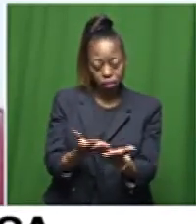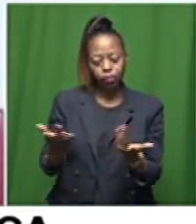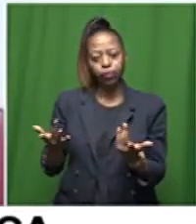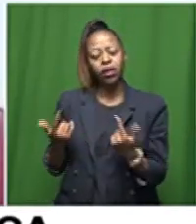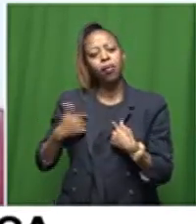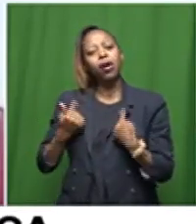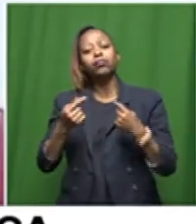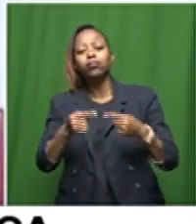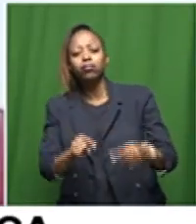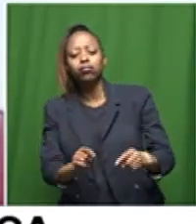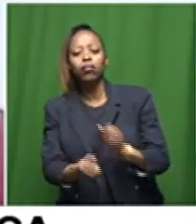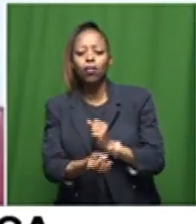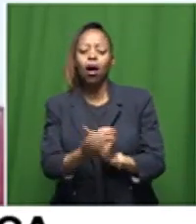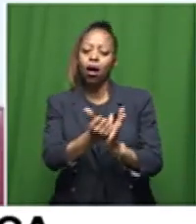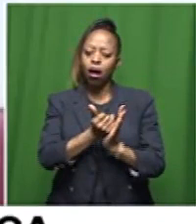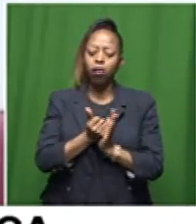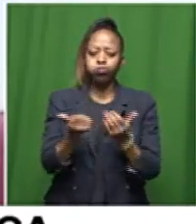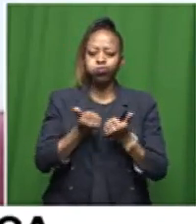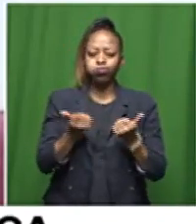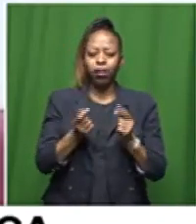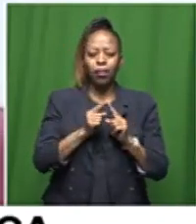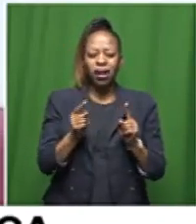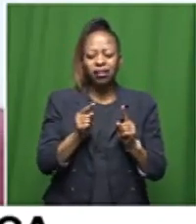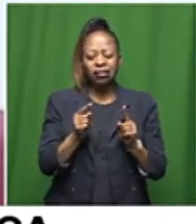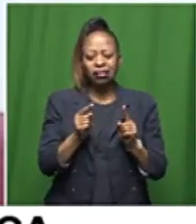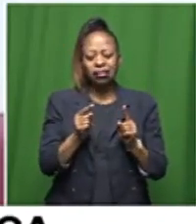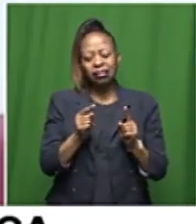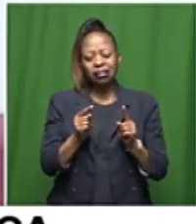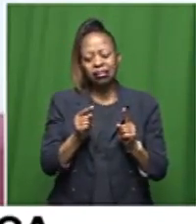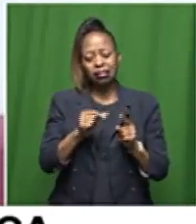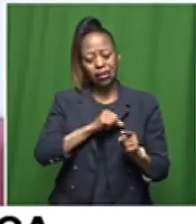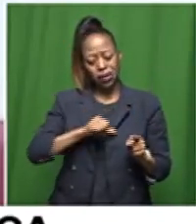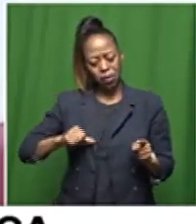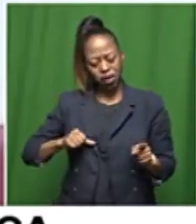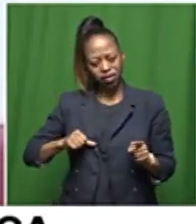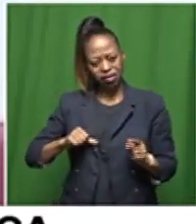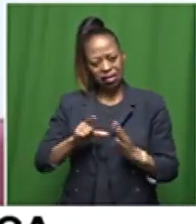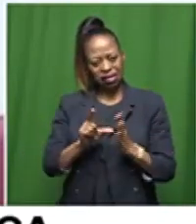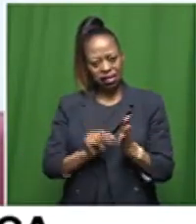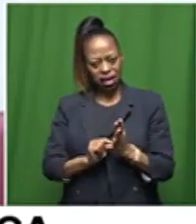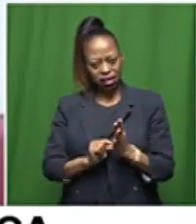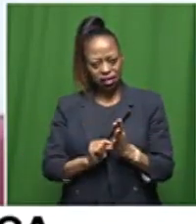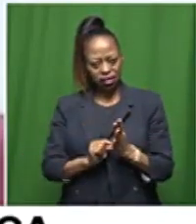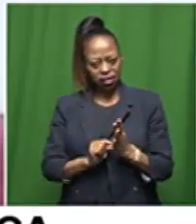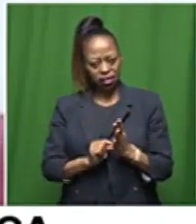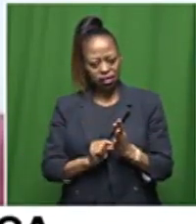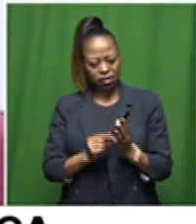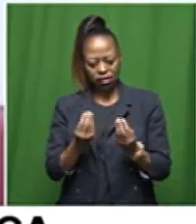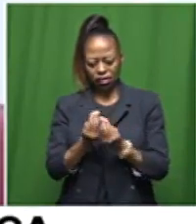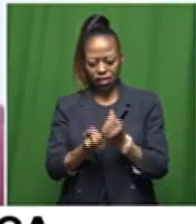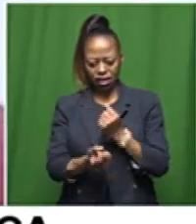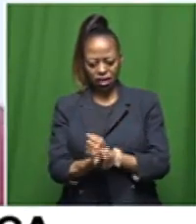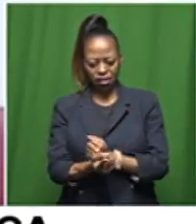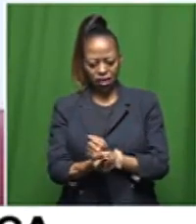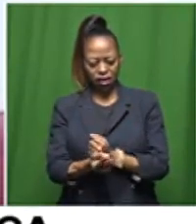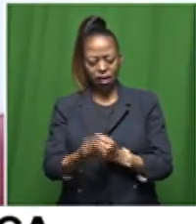when I get there, and then they assist me, but towards going to the operation, so the same thing happened. The machine